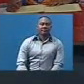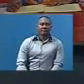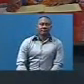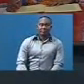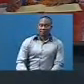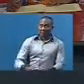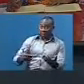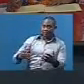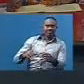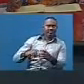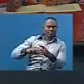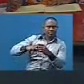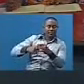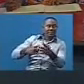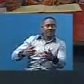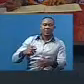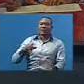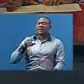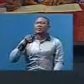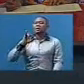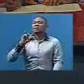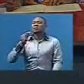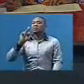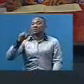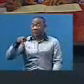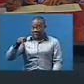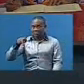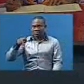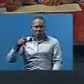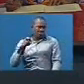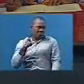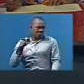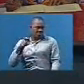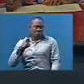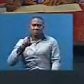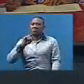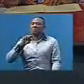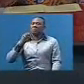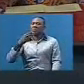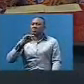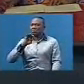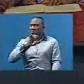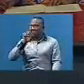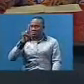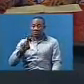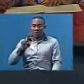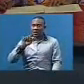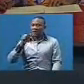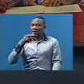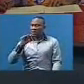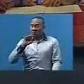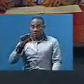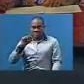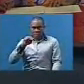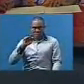special unit in Accra, the Inspector General of Police, Mr. Mohammed Ahmed Al-Hassan, said the new development is to handle